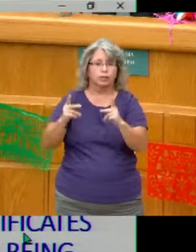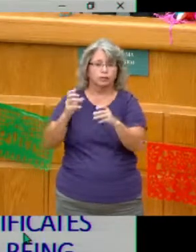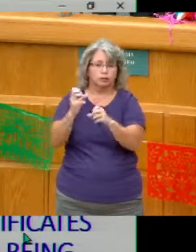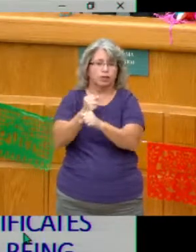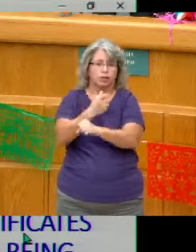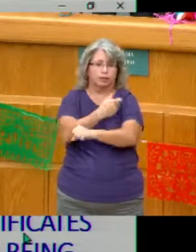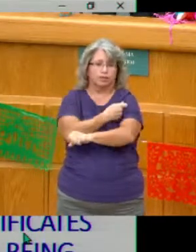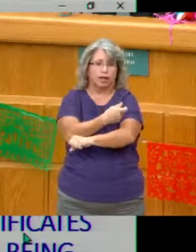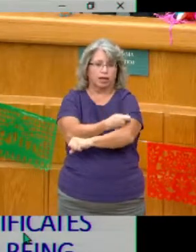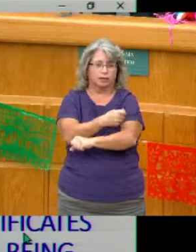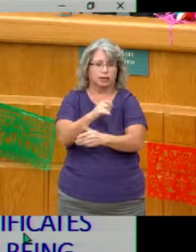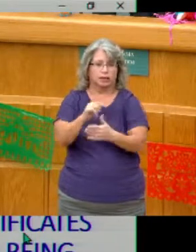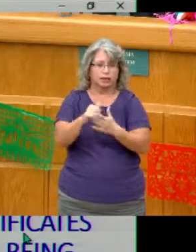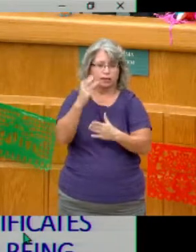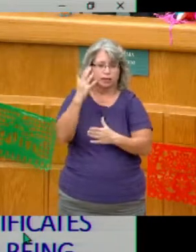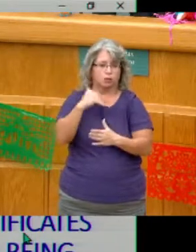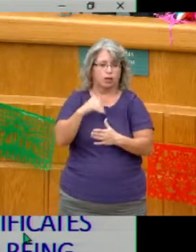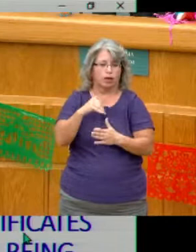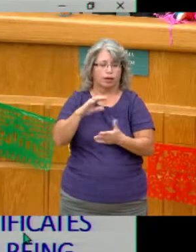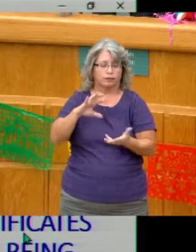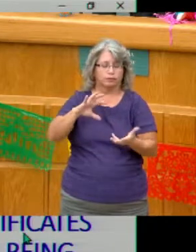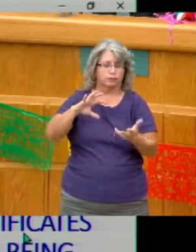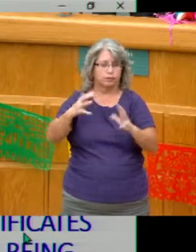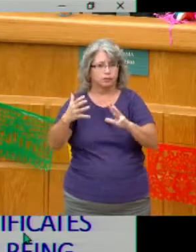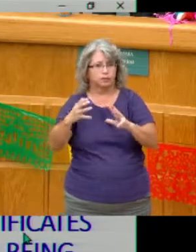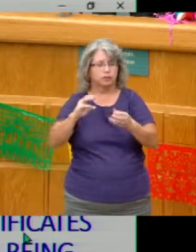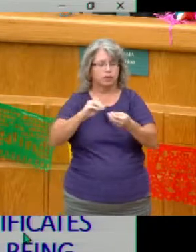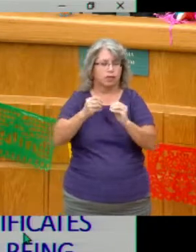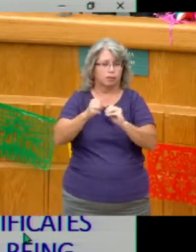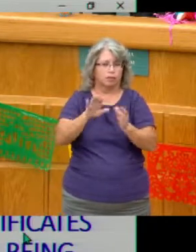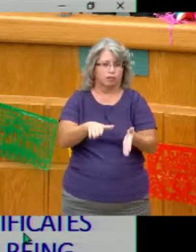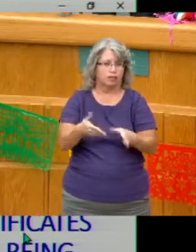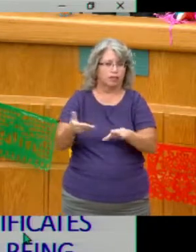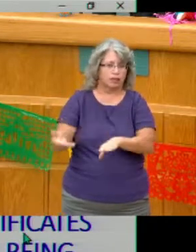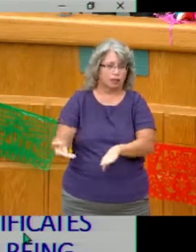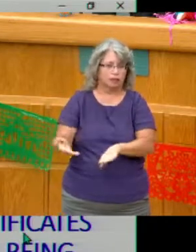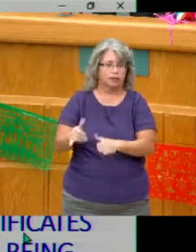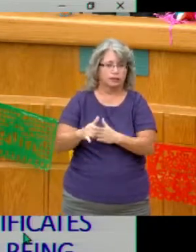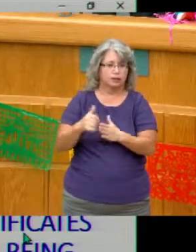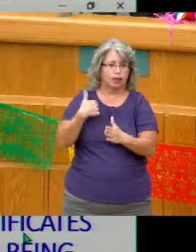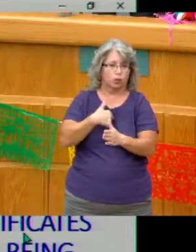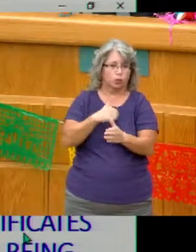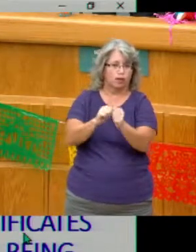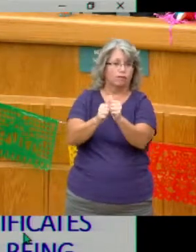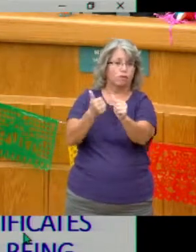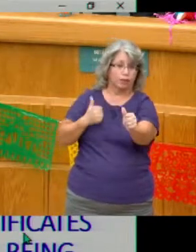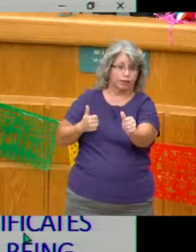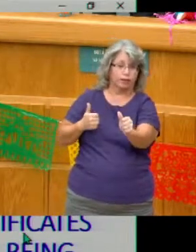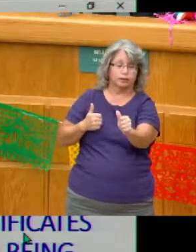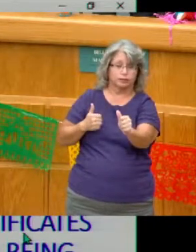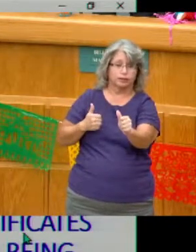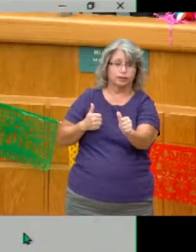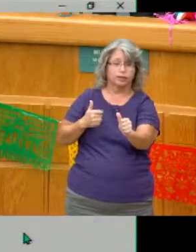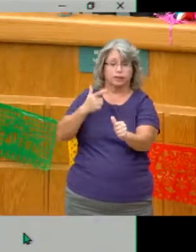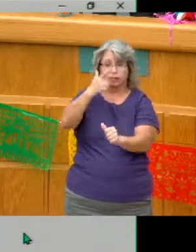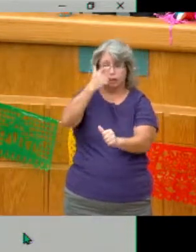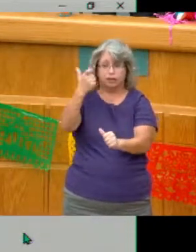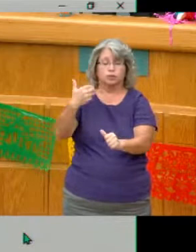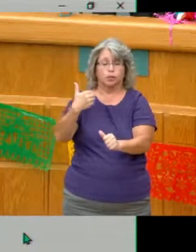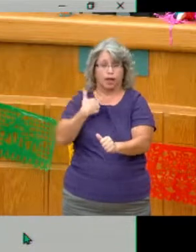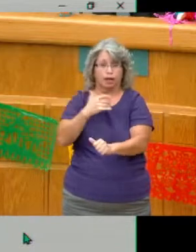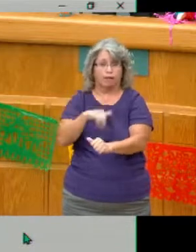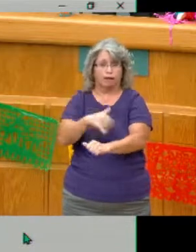effect on the number of fatalities that we avoided by having the vaccine and the vaccinations out